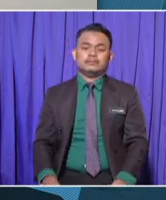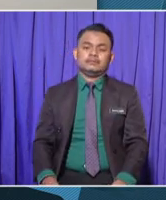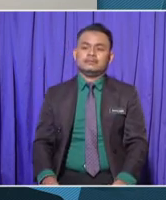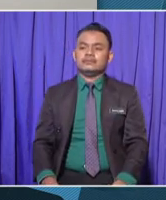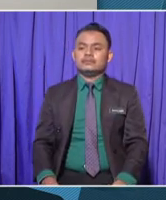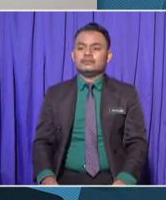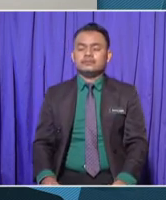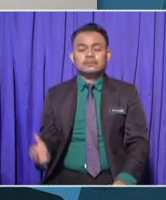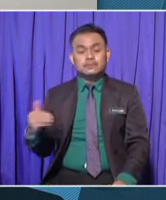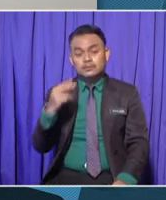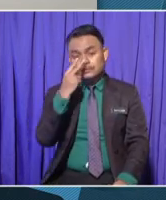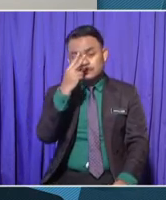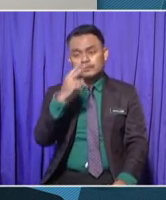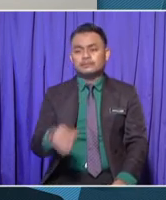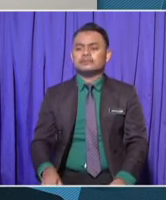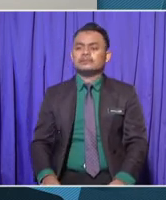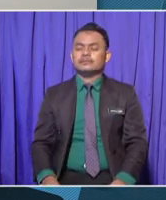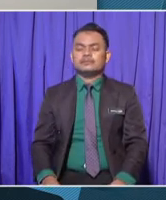Let us see.